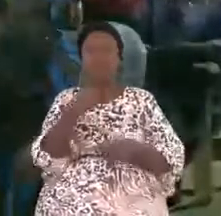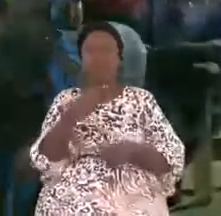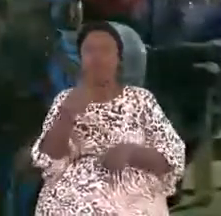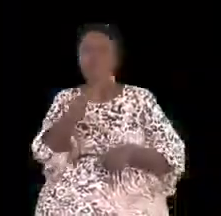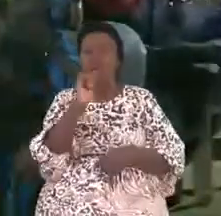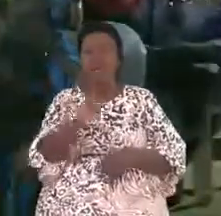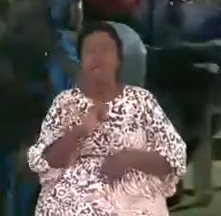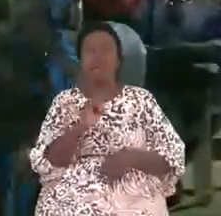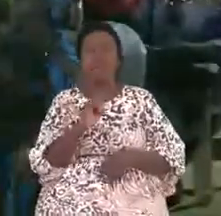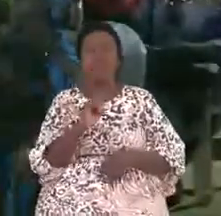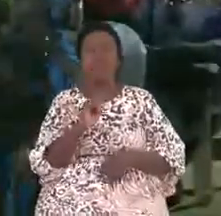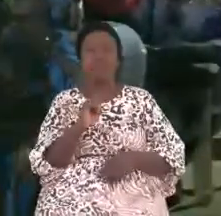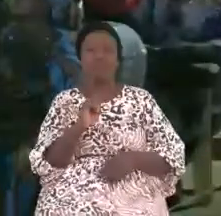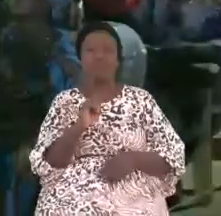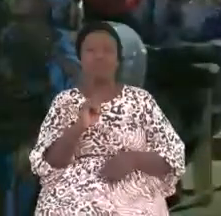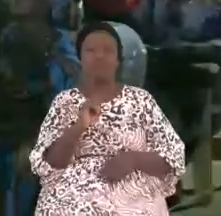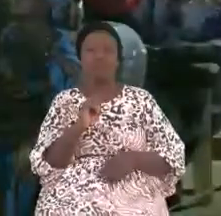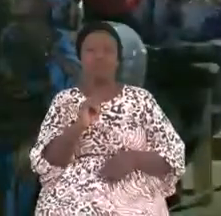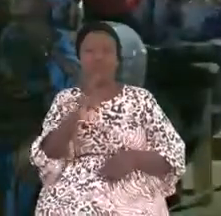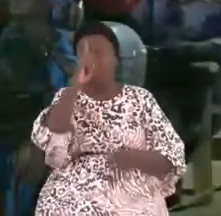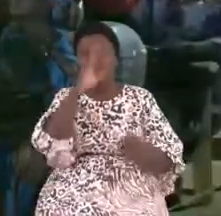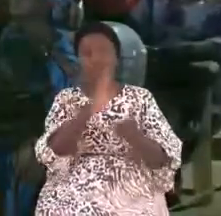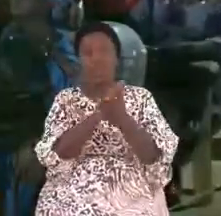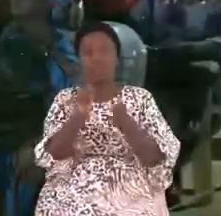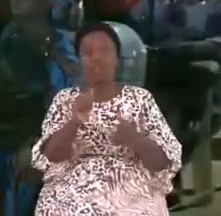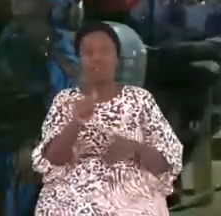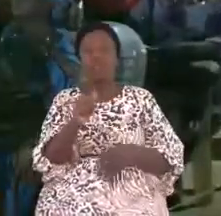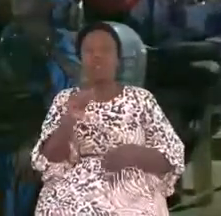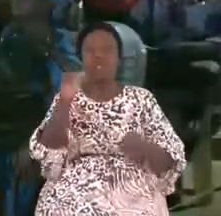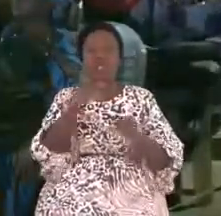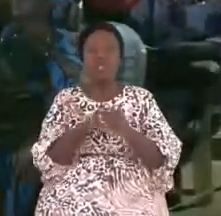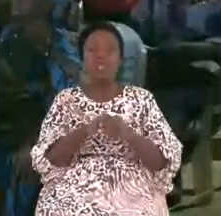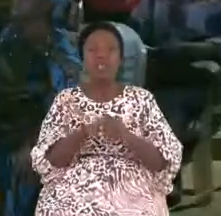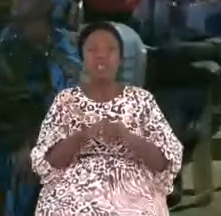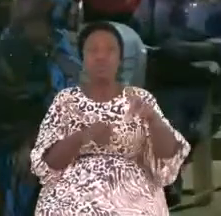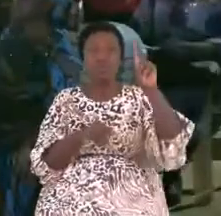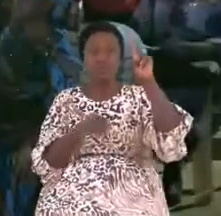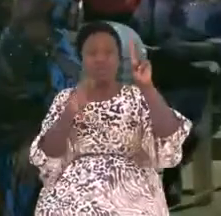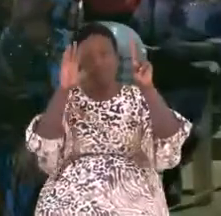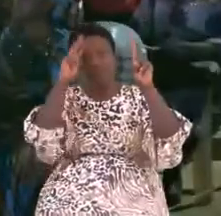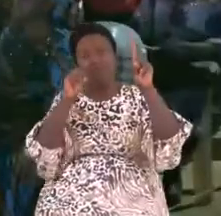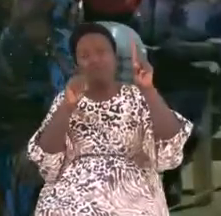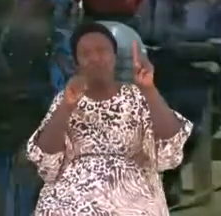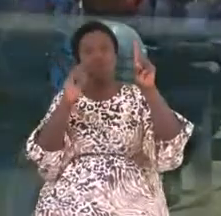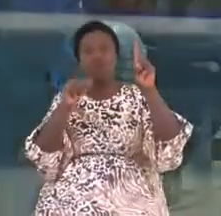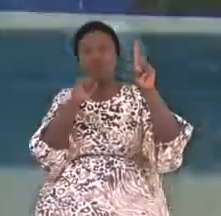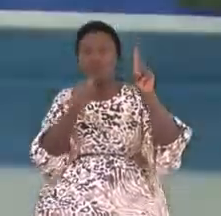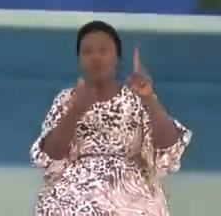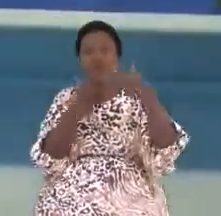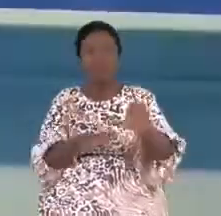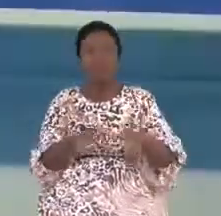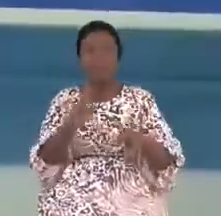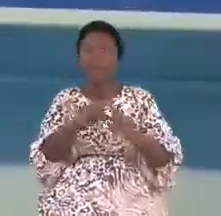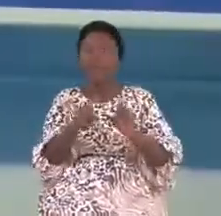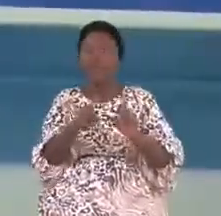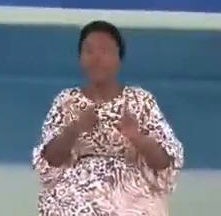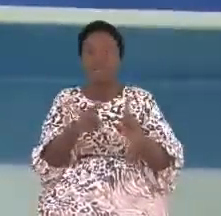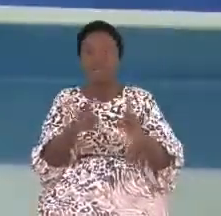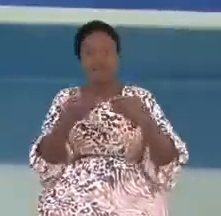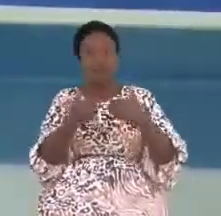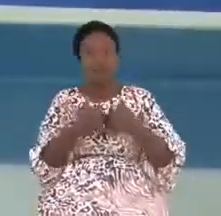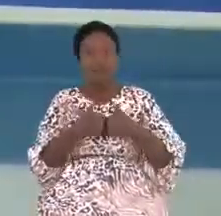whosoever believeth in him should not perish but have